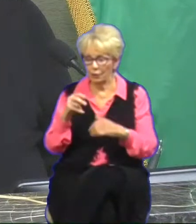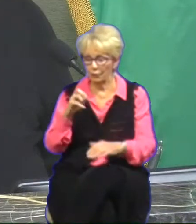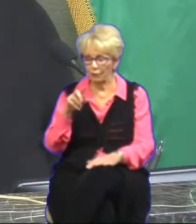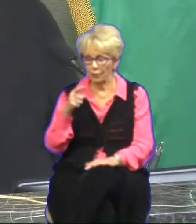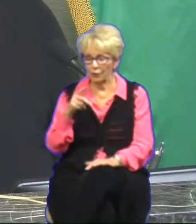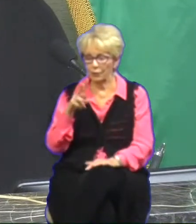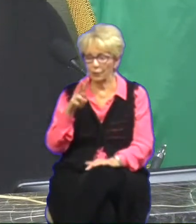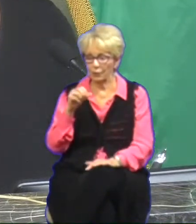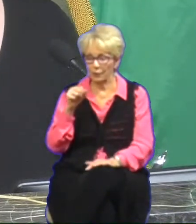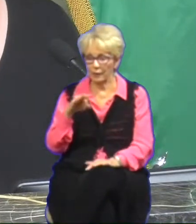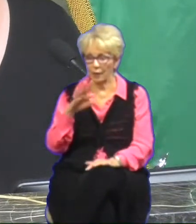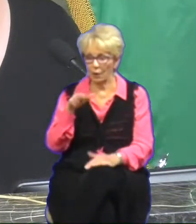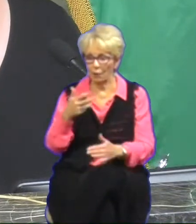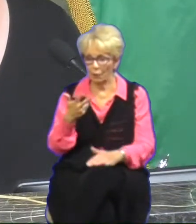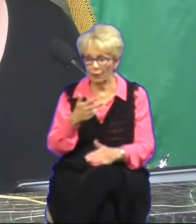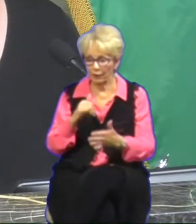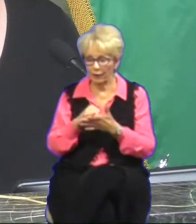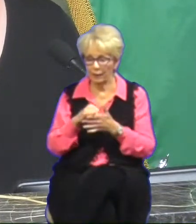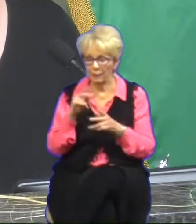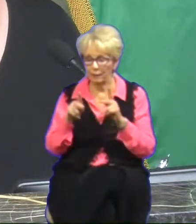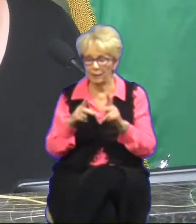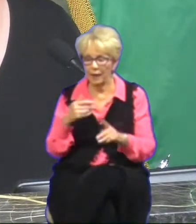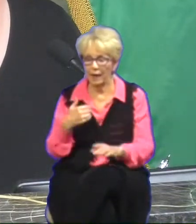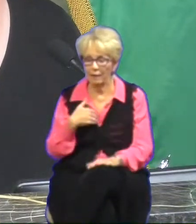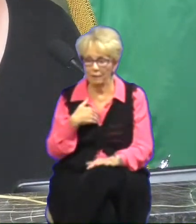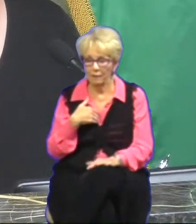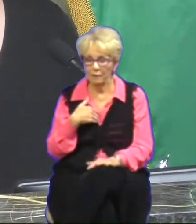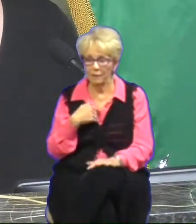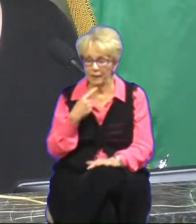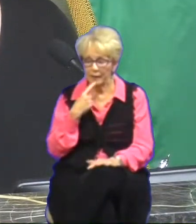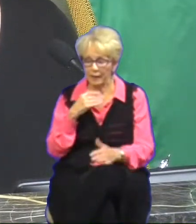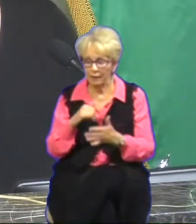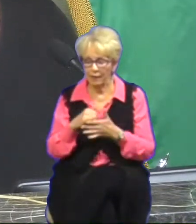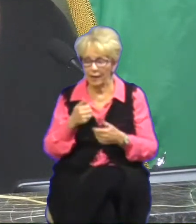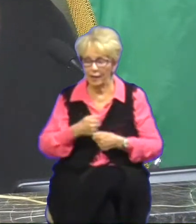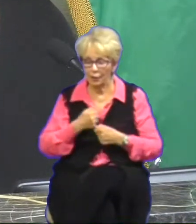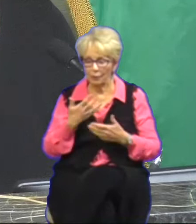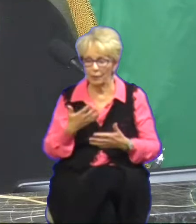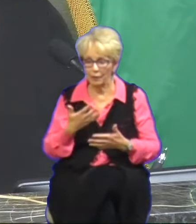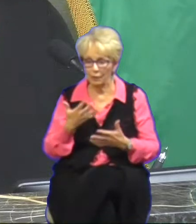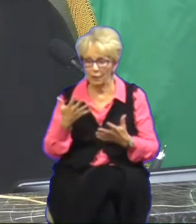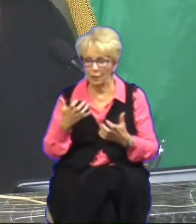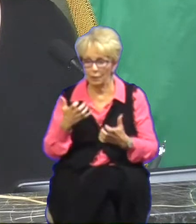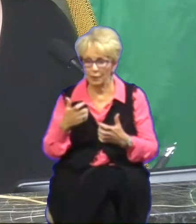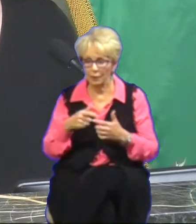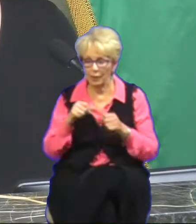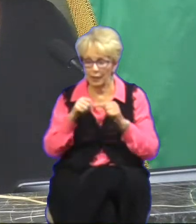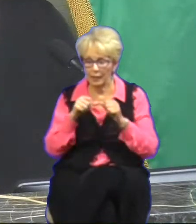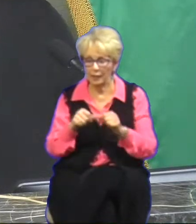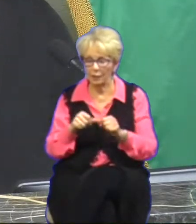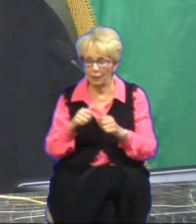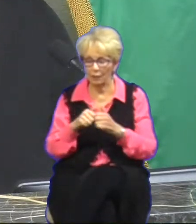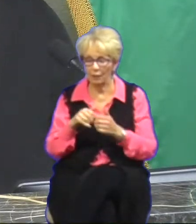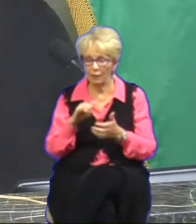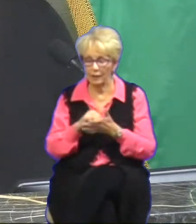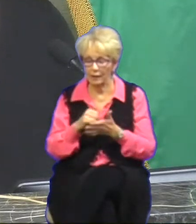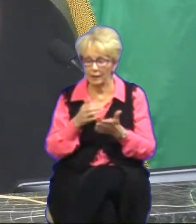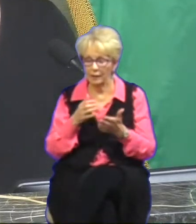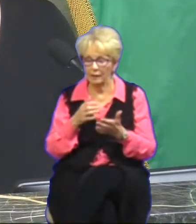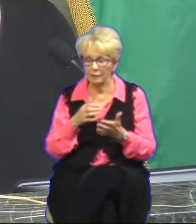1st, 2019. All three of these individuals have indicated and expressed a desire to continue serving on the